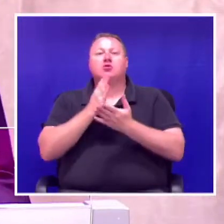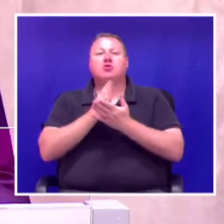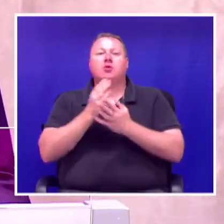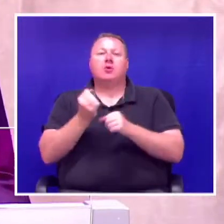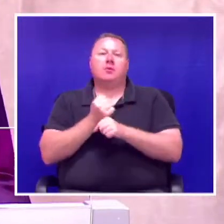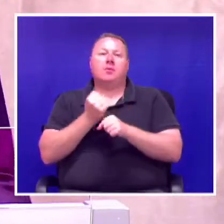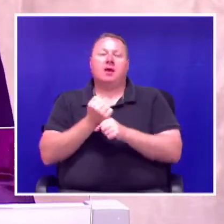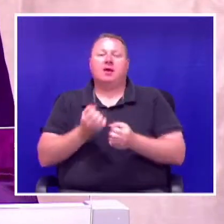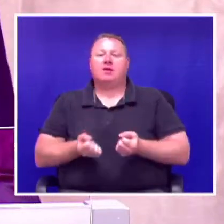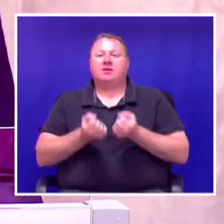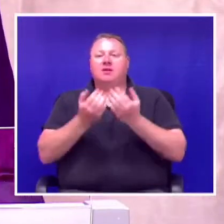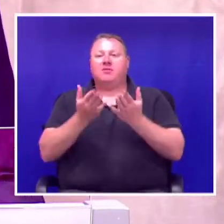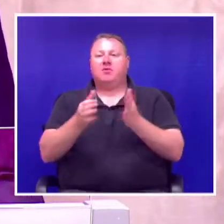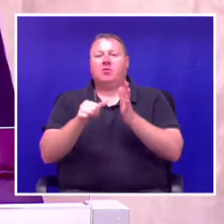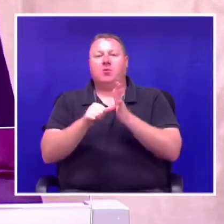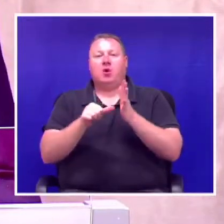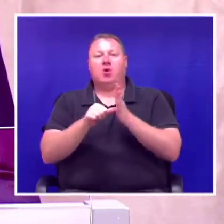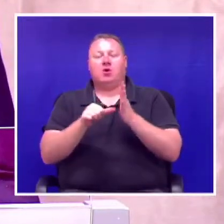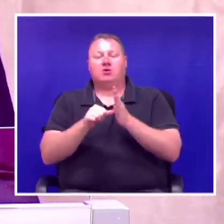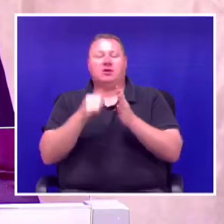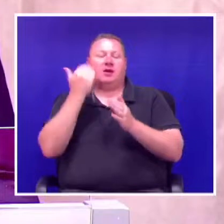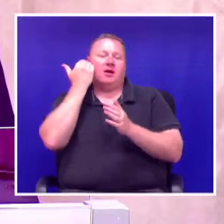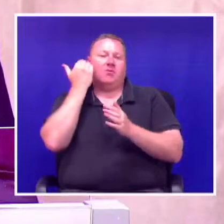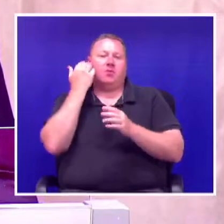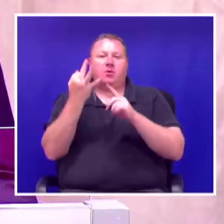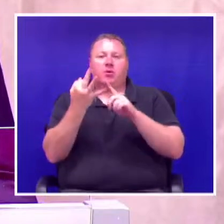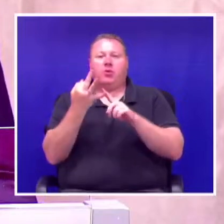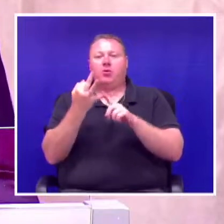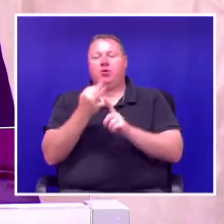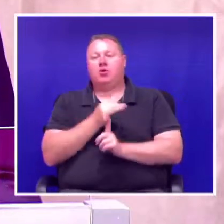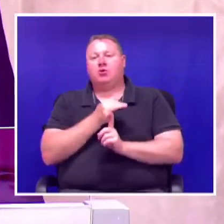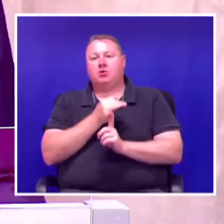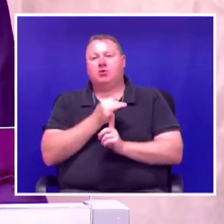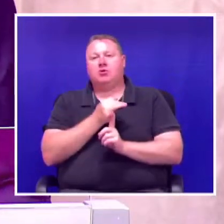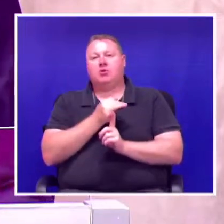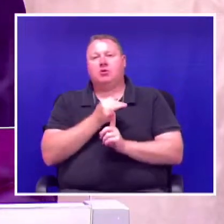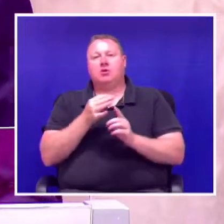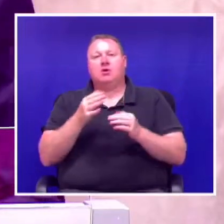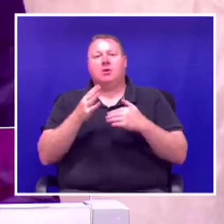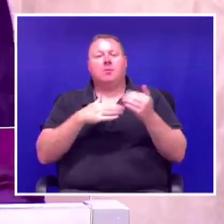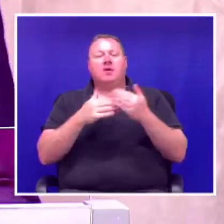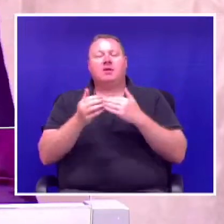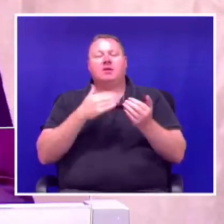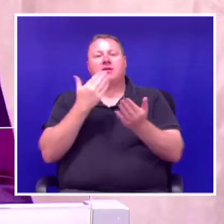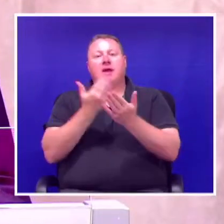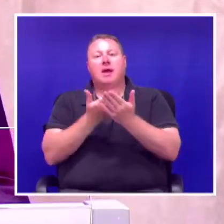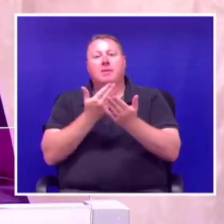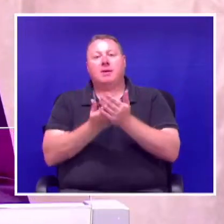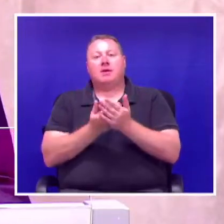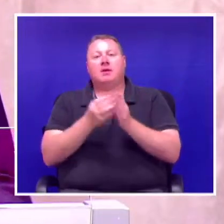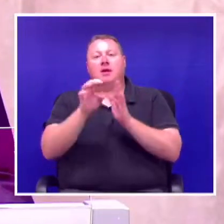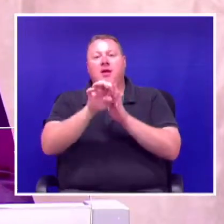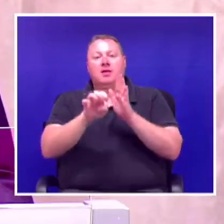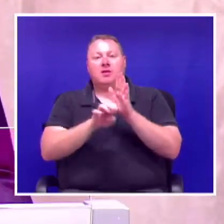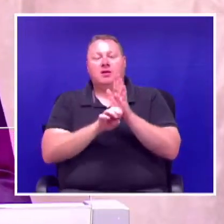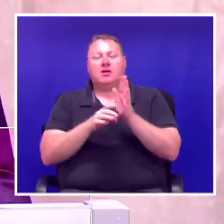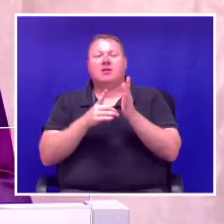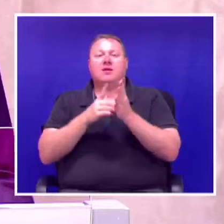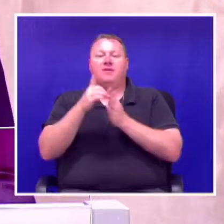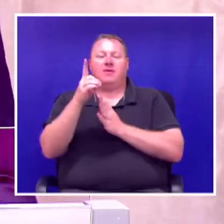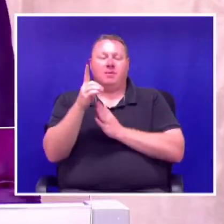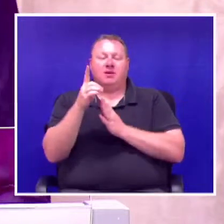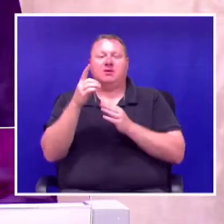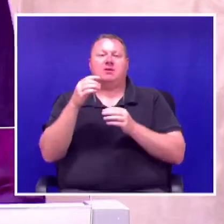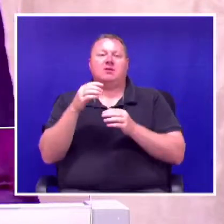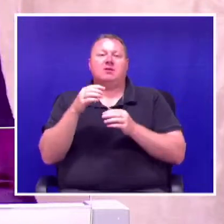third priority of government of national unity, that of building a capable, ethical and developmental